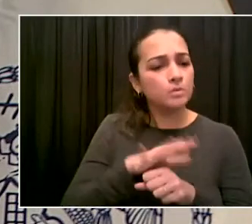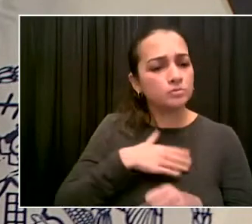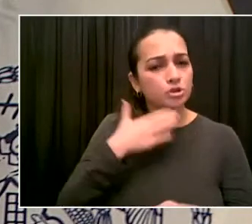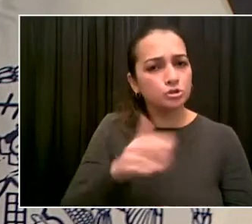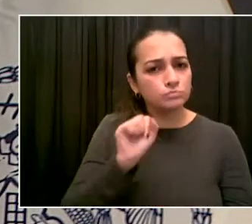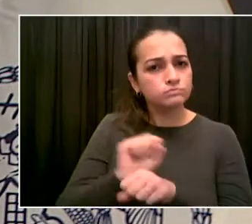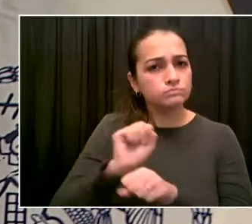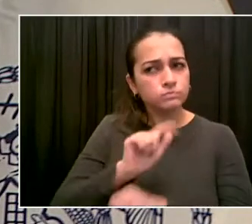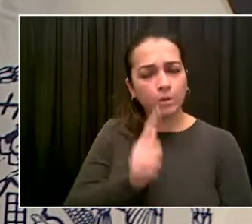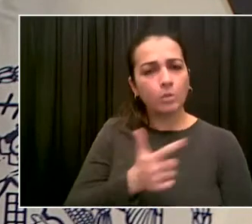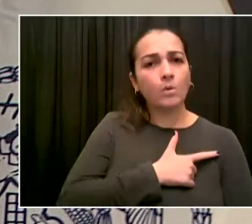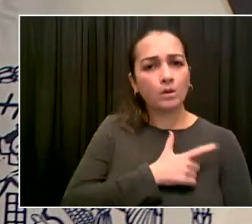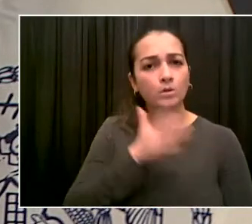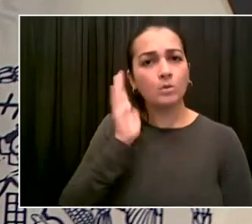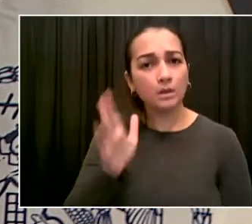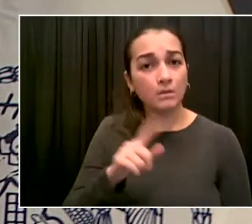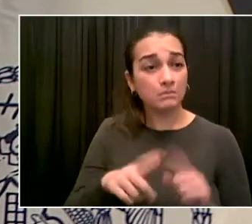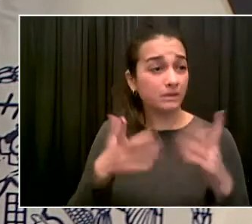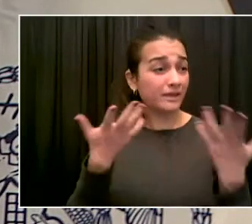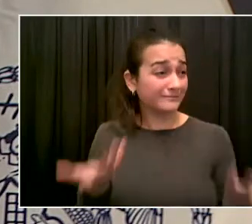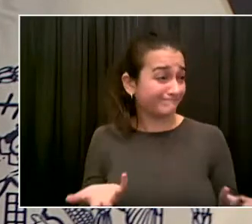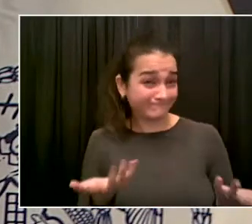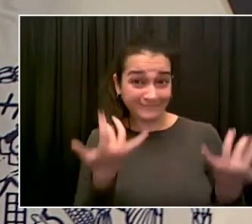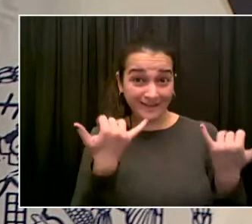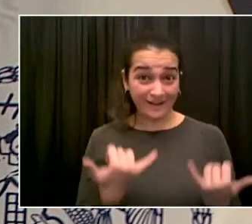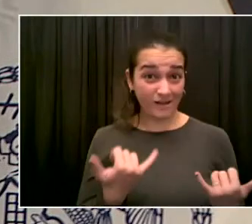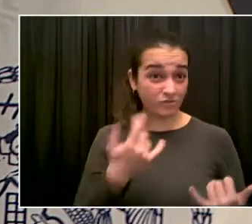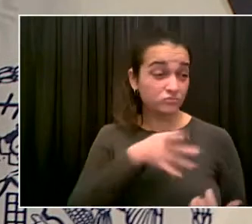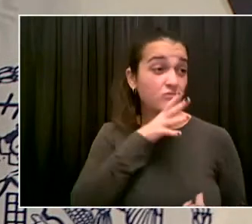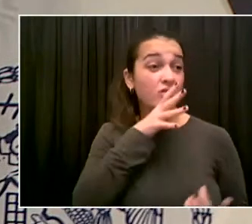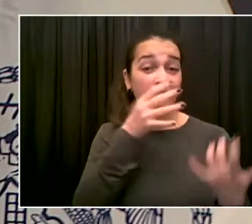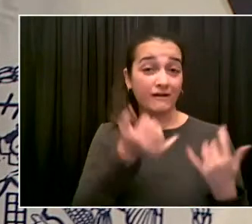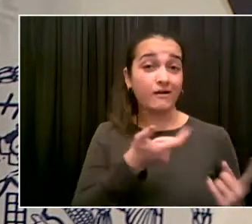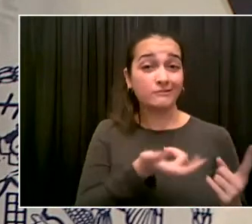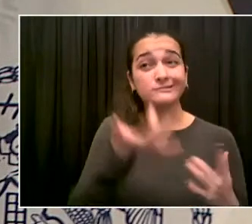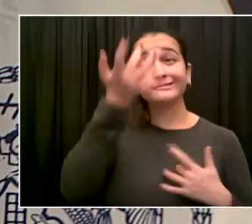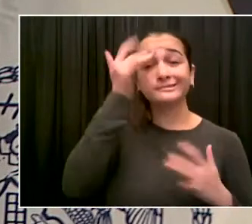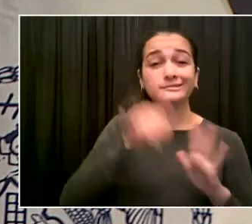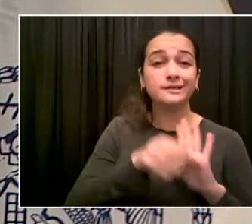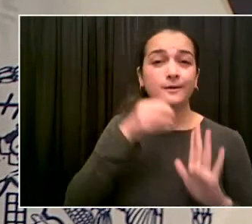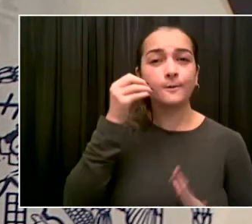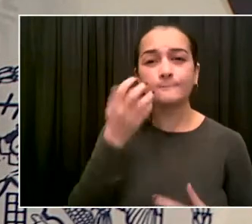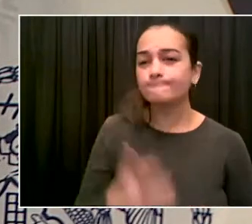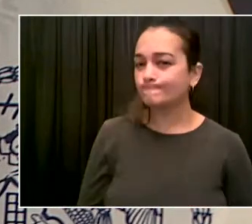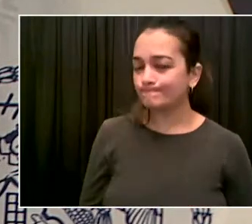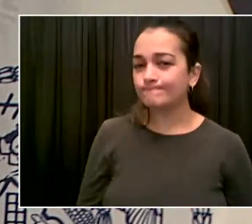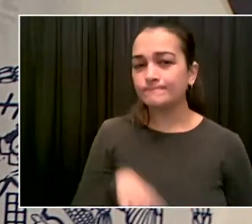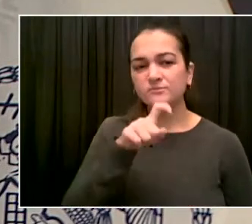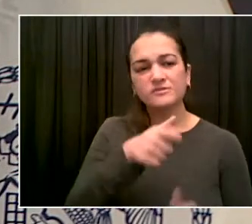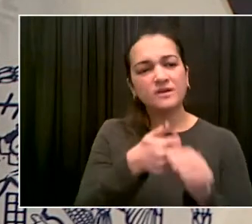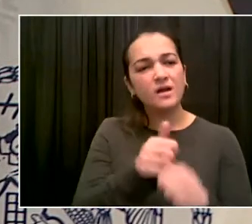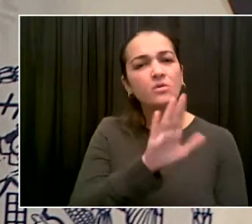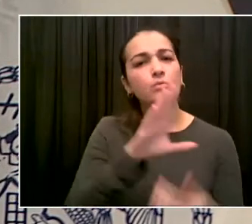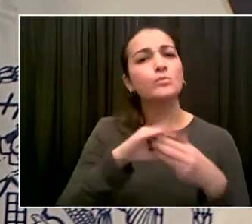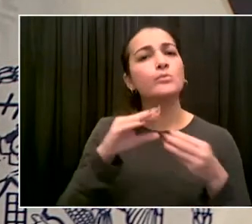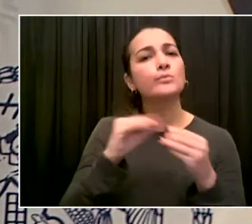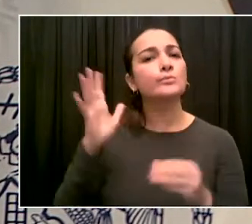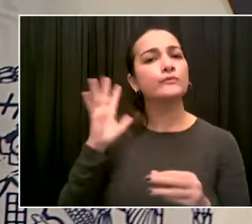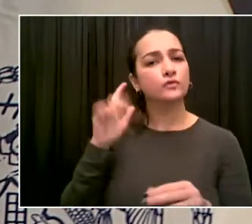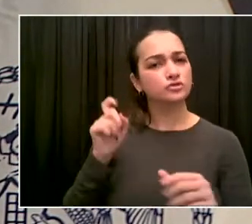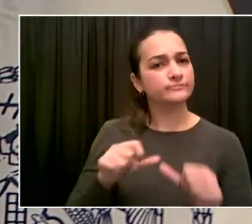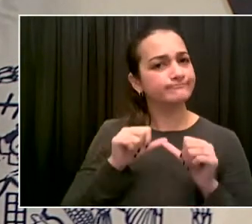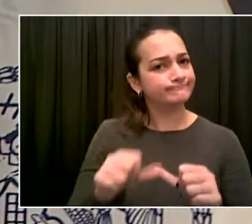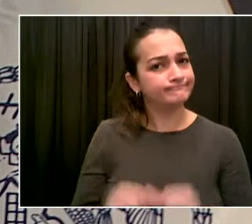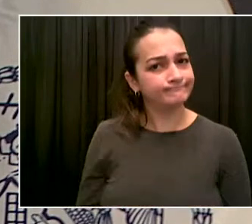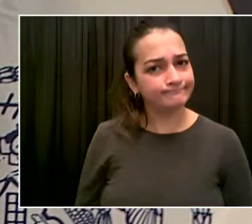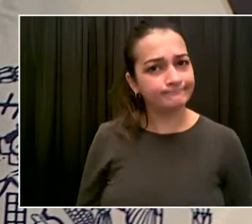was made for the health and welfare of all New Yorkers. It was affirmed in the courts many, many times. The democratic